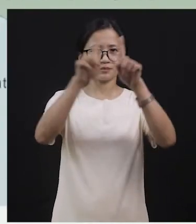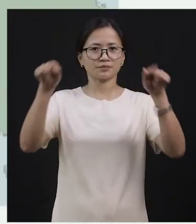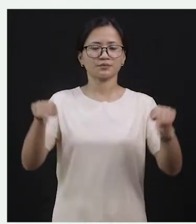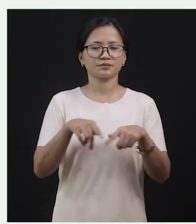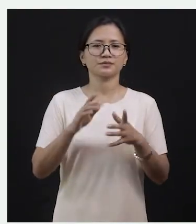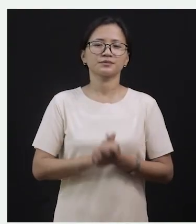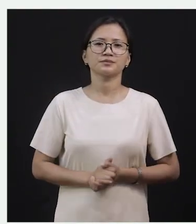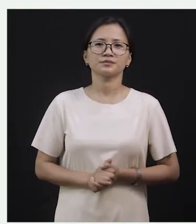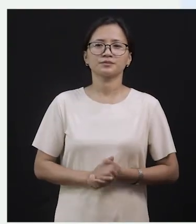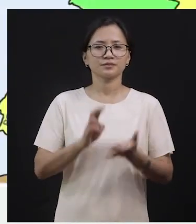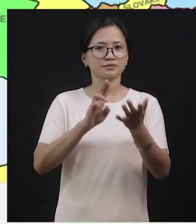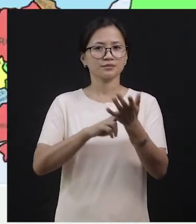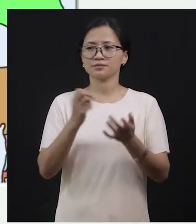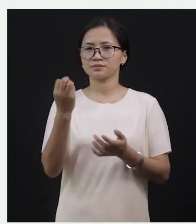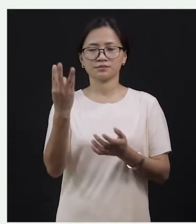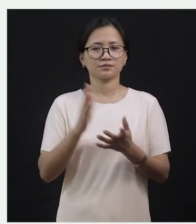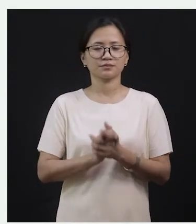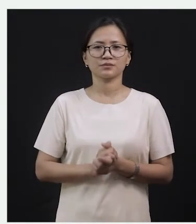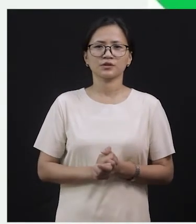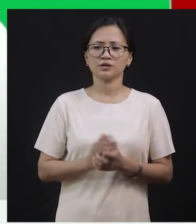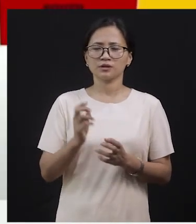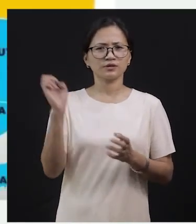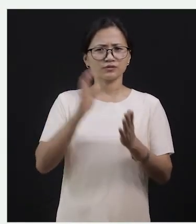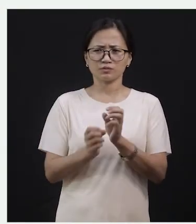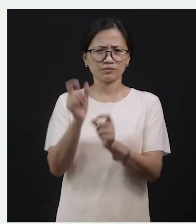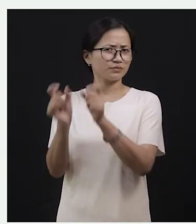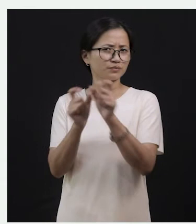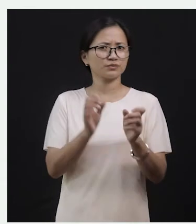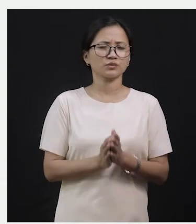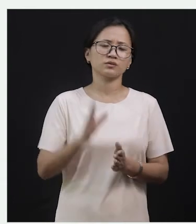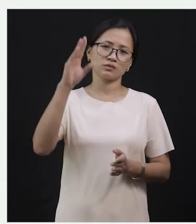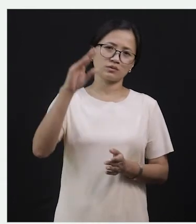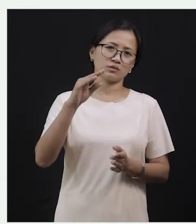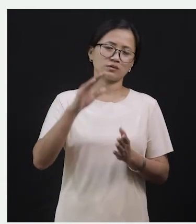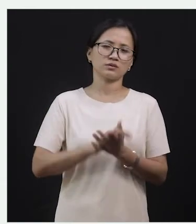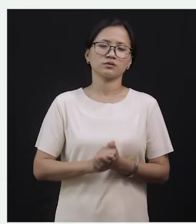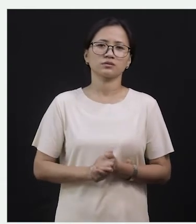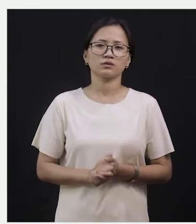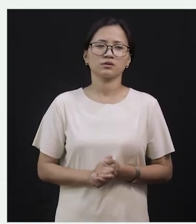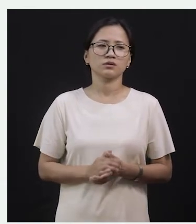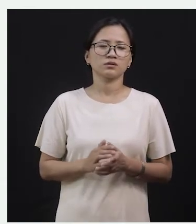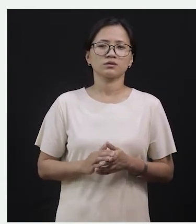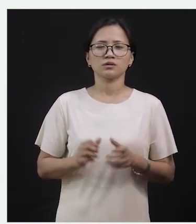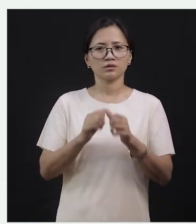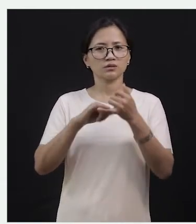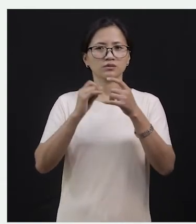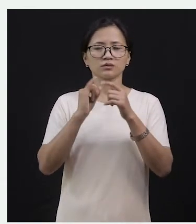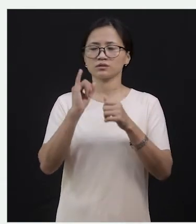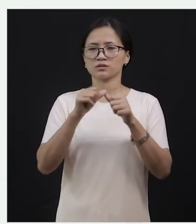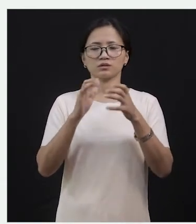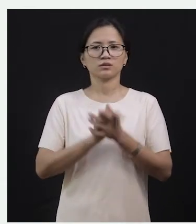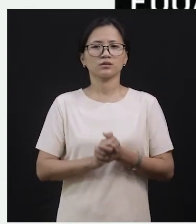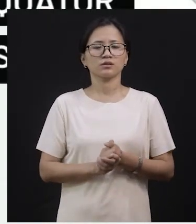depending on the number, even the population is less, okay? Like Asia is number 1, so